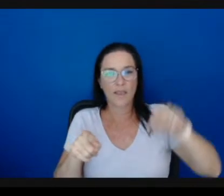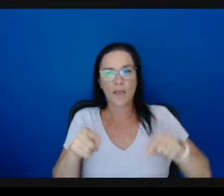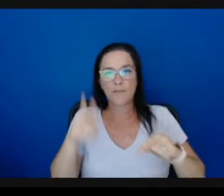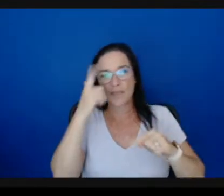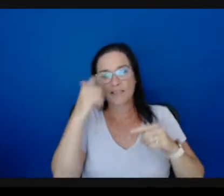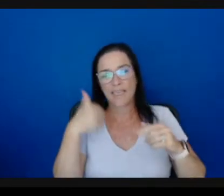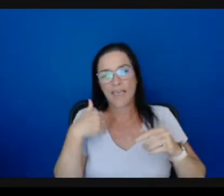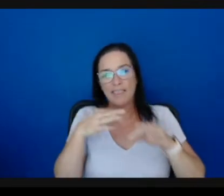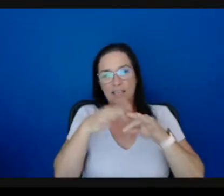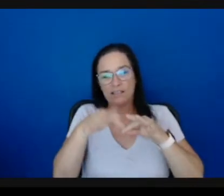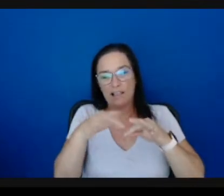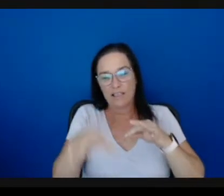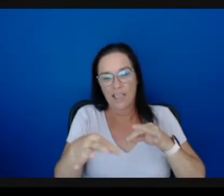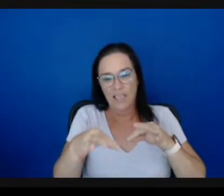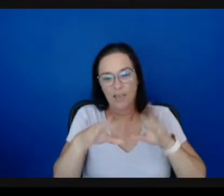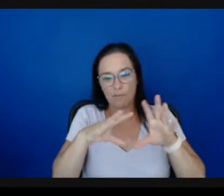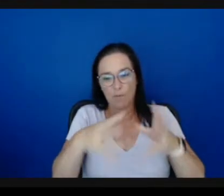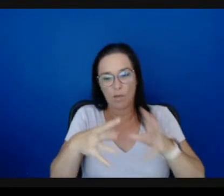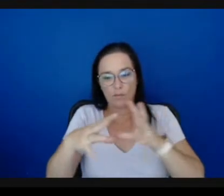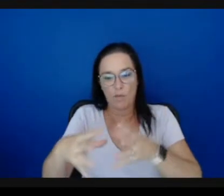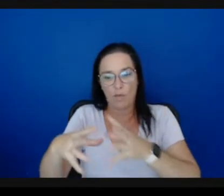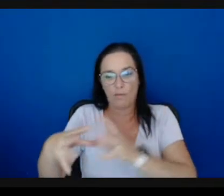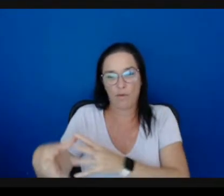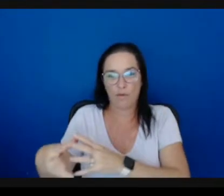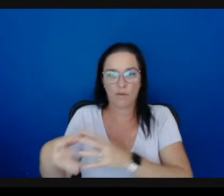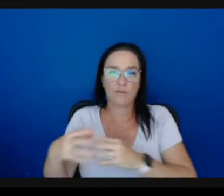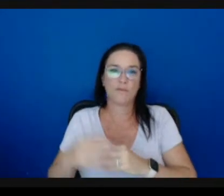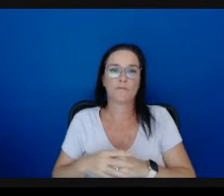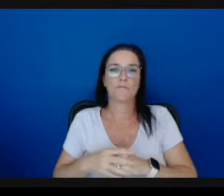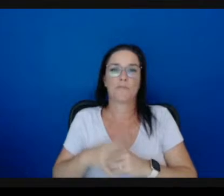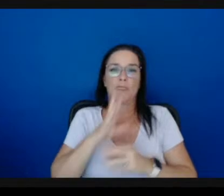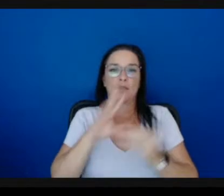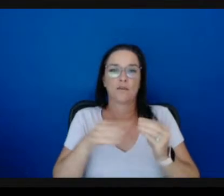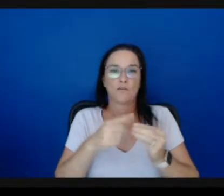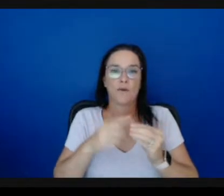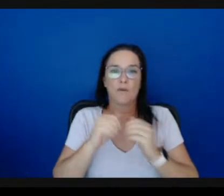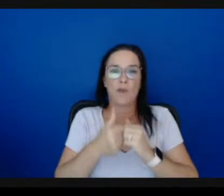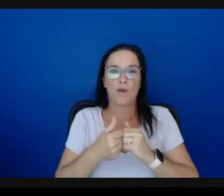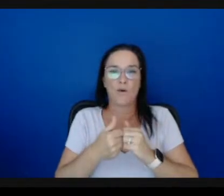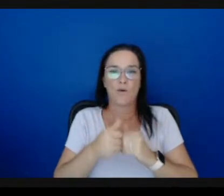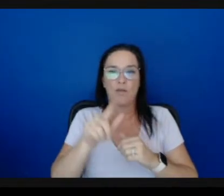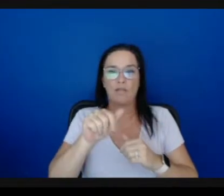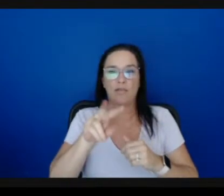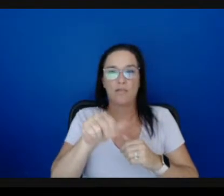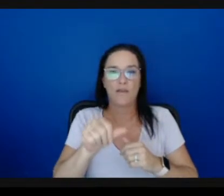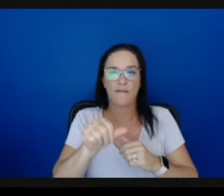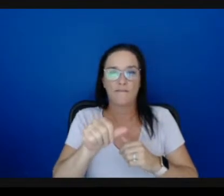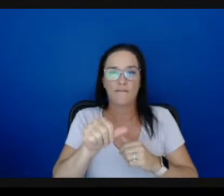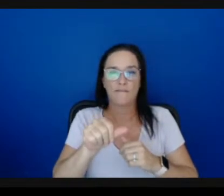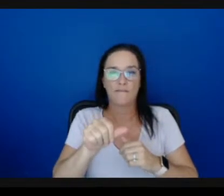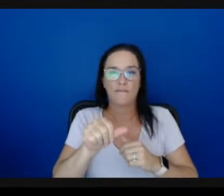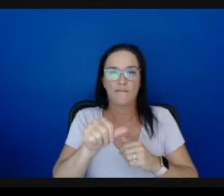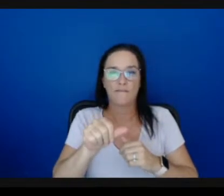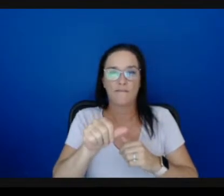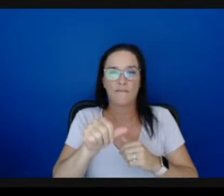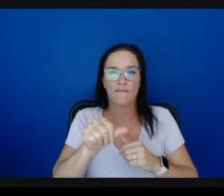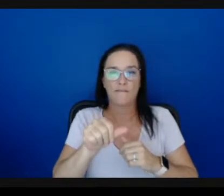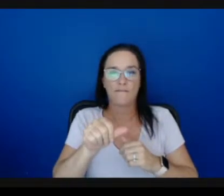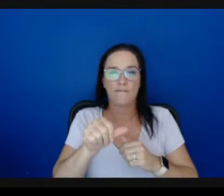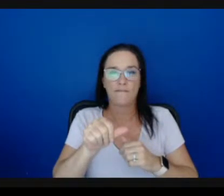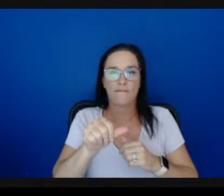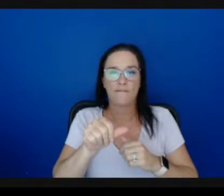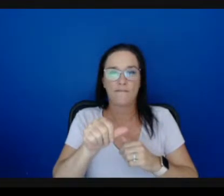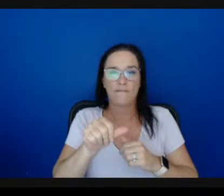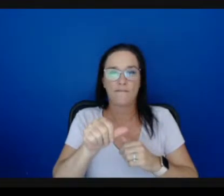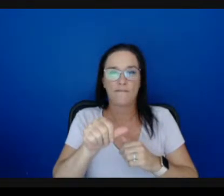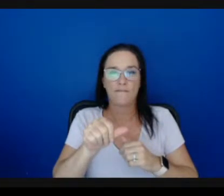through. They also talk about how the lavas were most differentiated in geology. This means that it sat